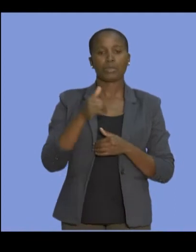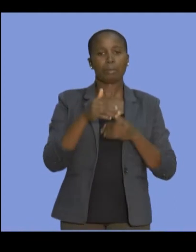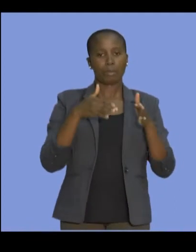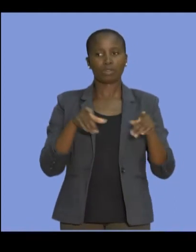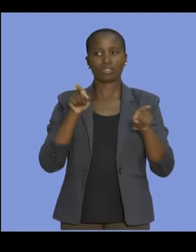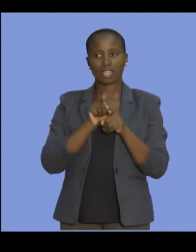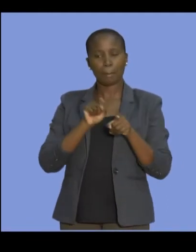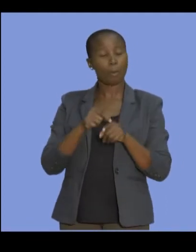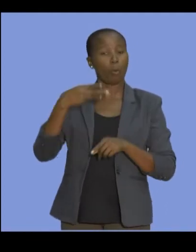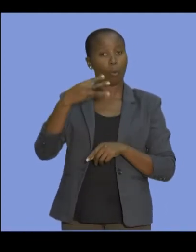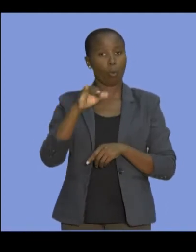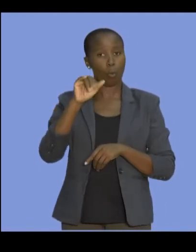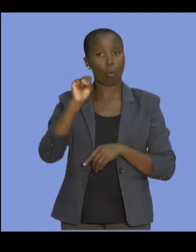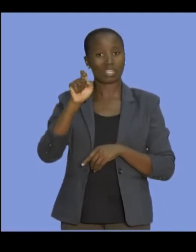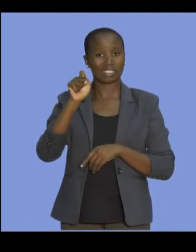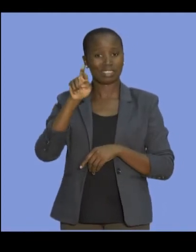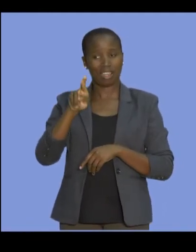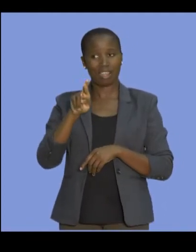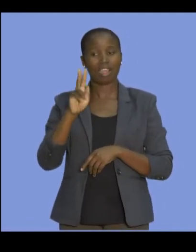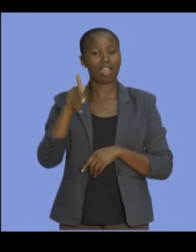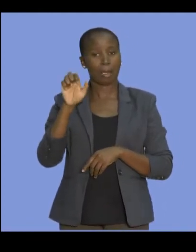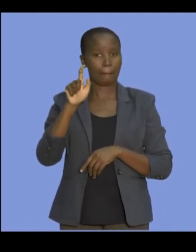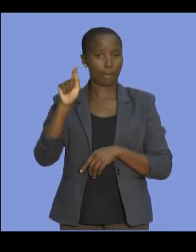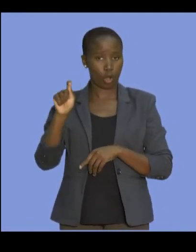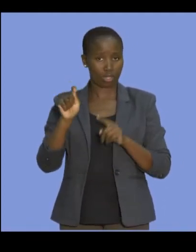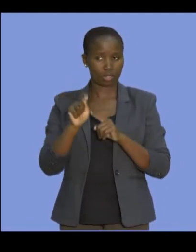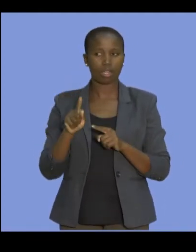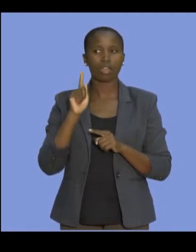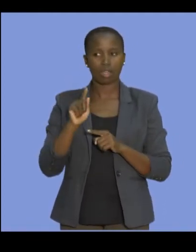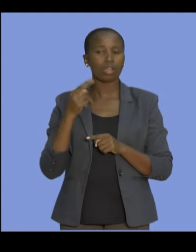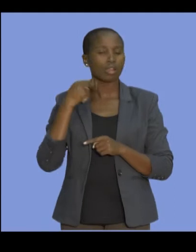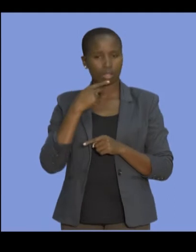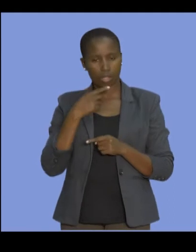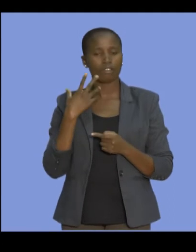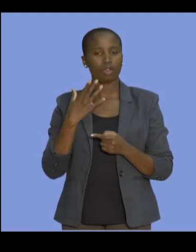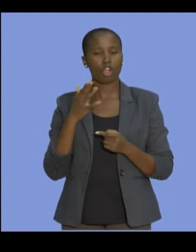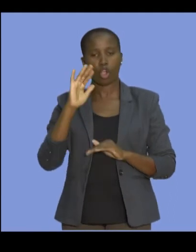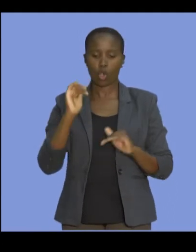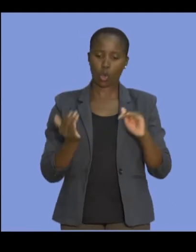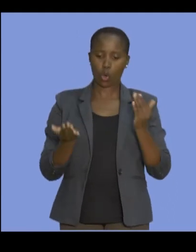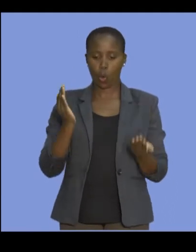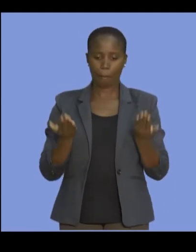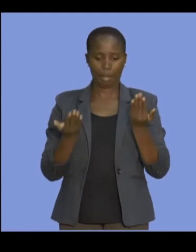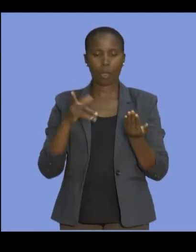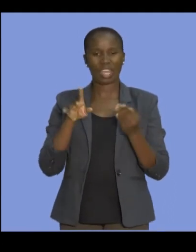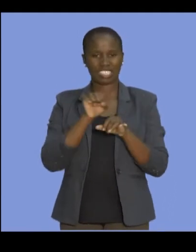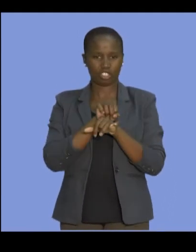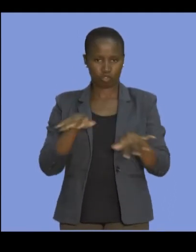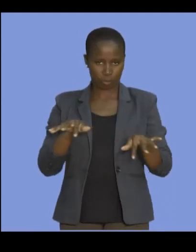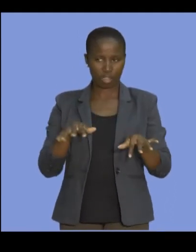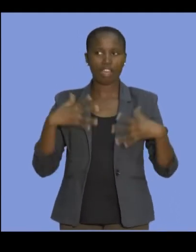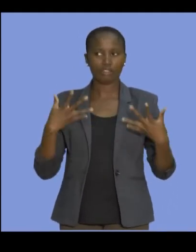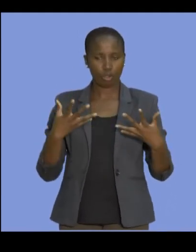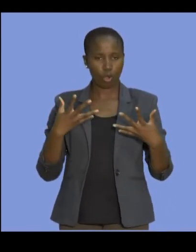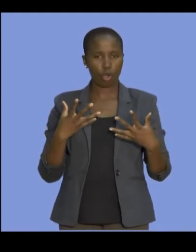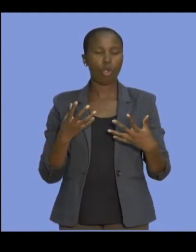plot. So they're very good comparing distribution in different two data sets. If you have